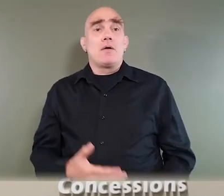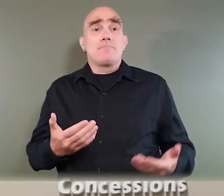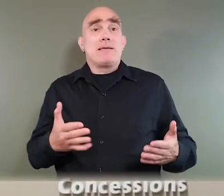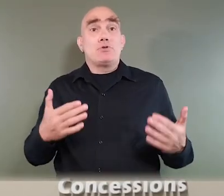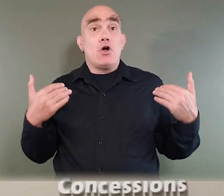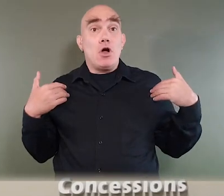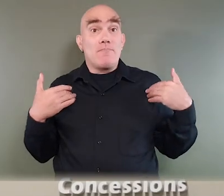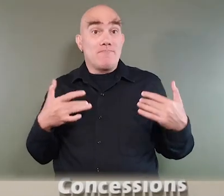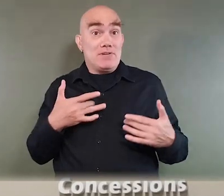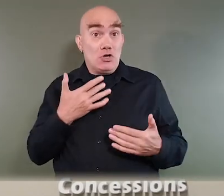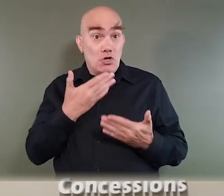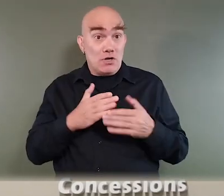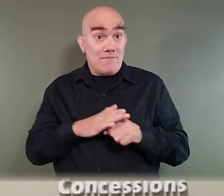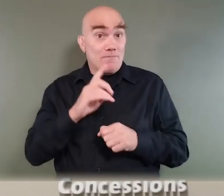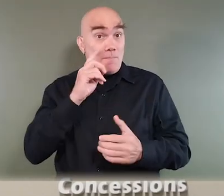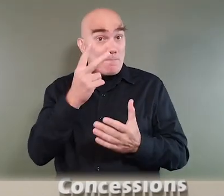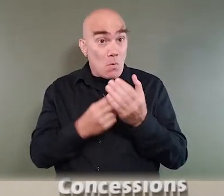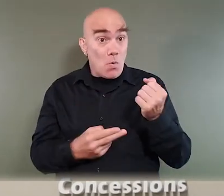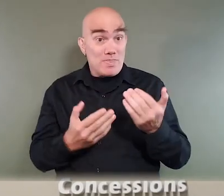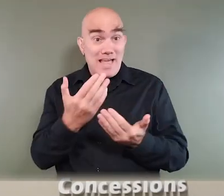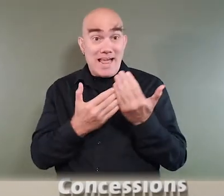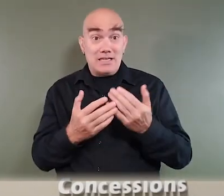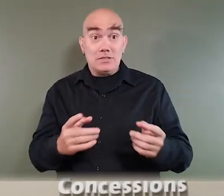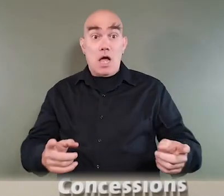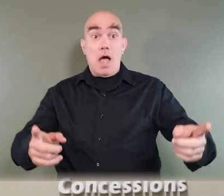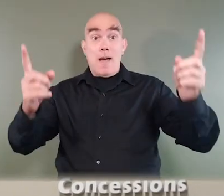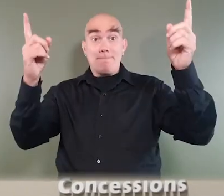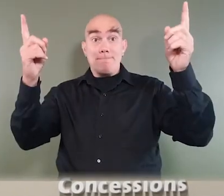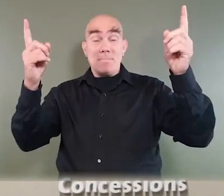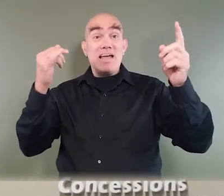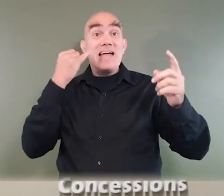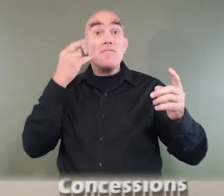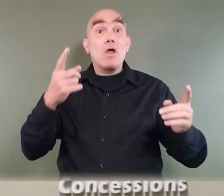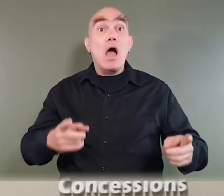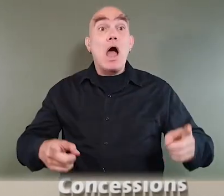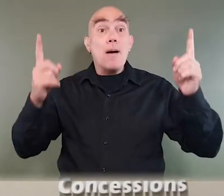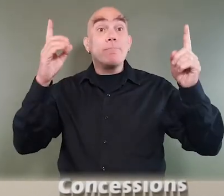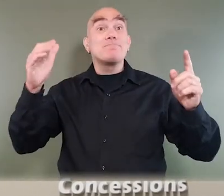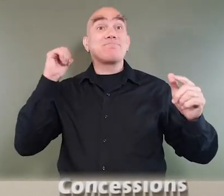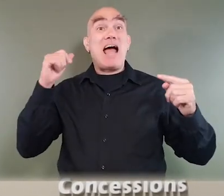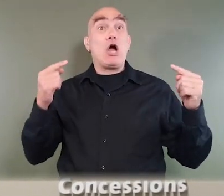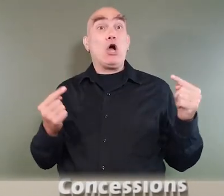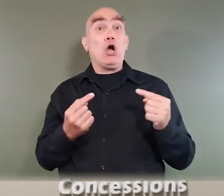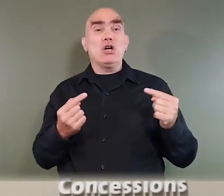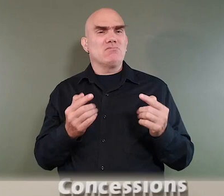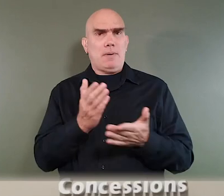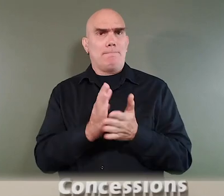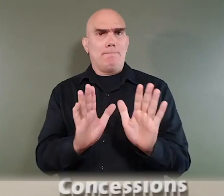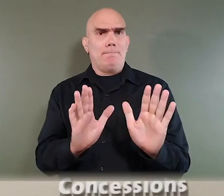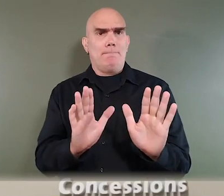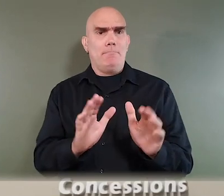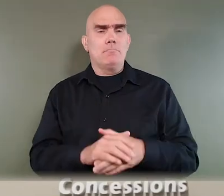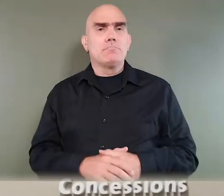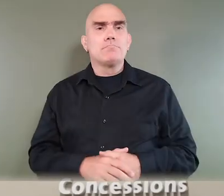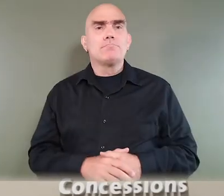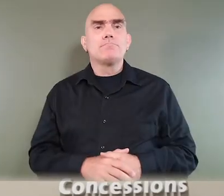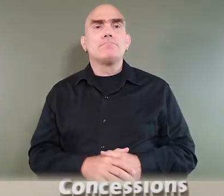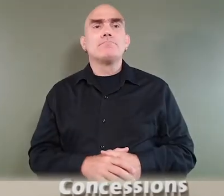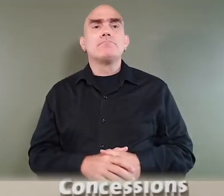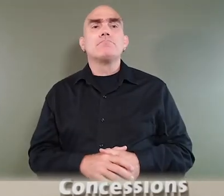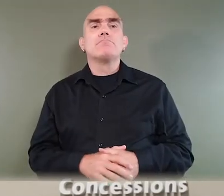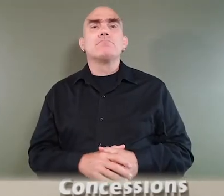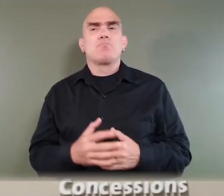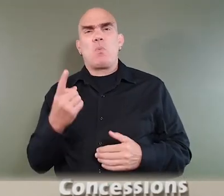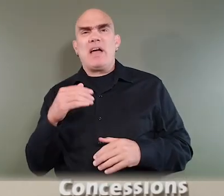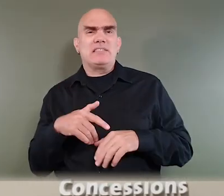to go both arms up. If you take both arms up and it hurts your back, stop doing it. Do one at a time. Maybe you pat